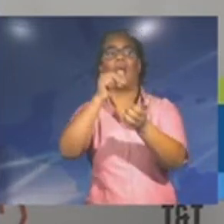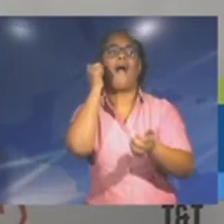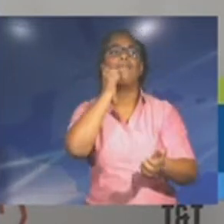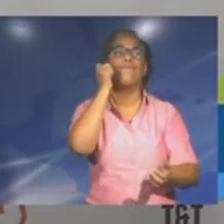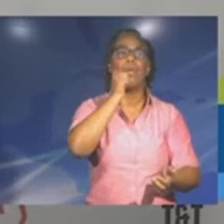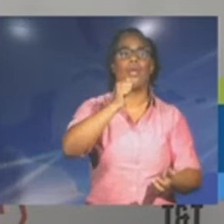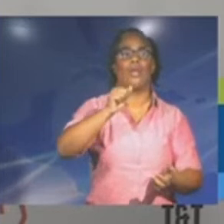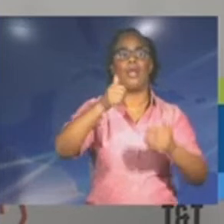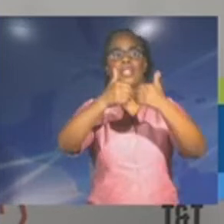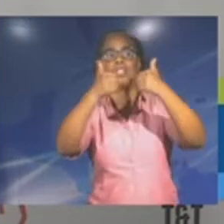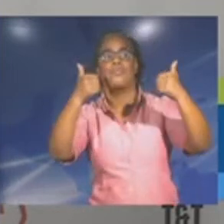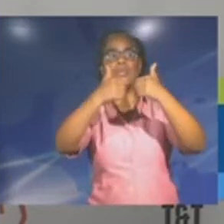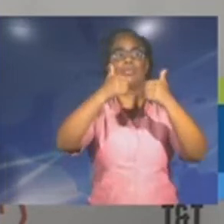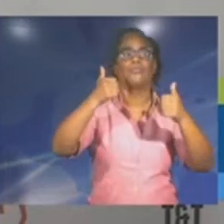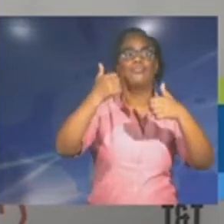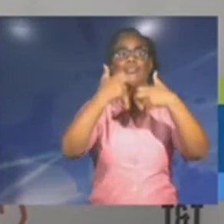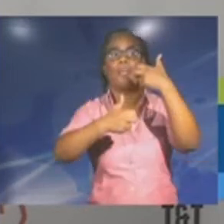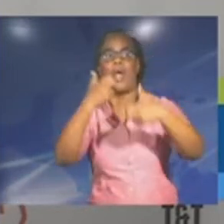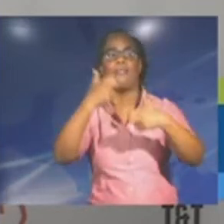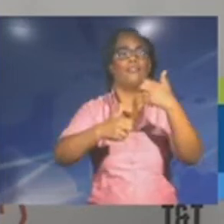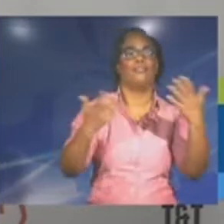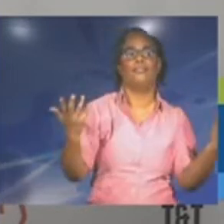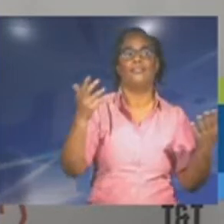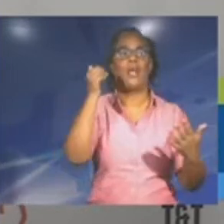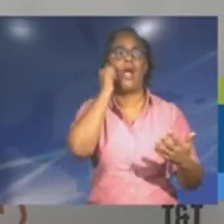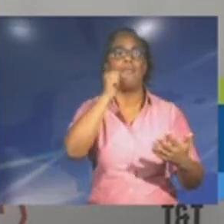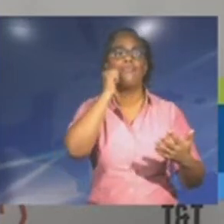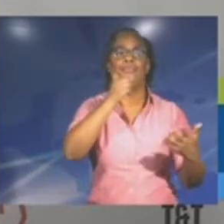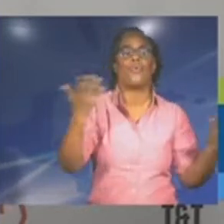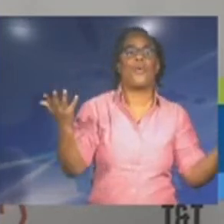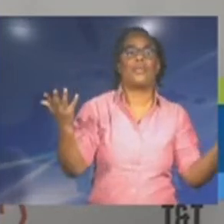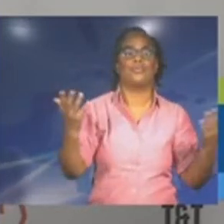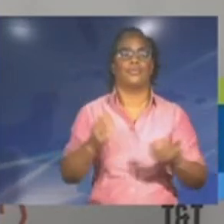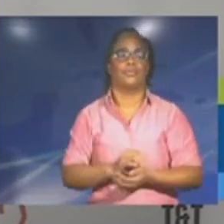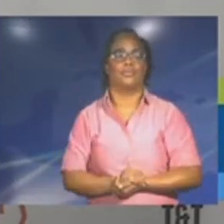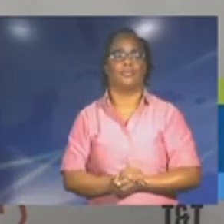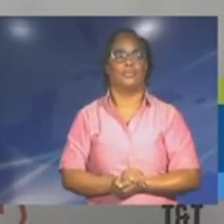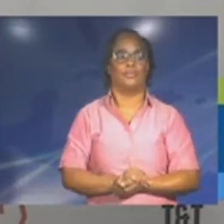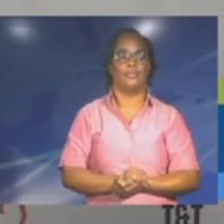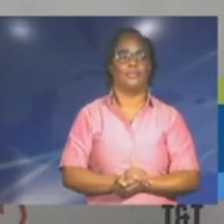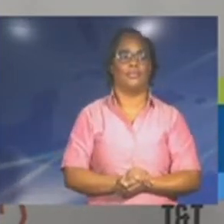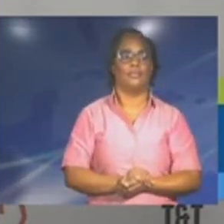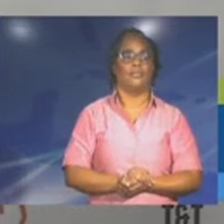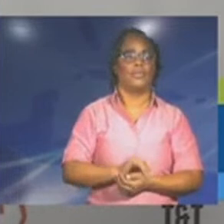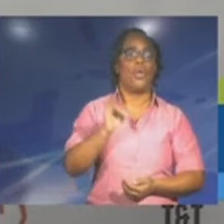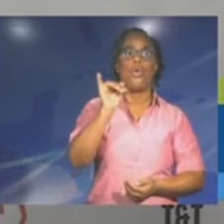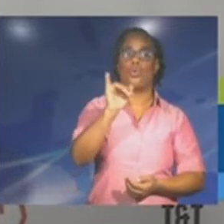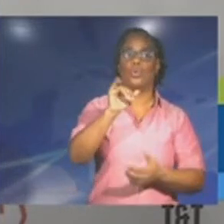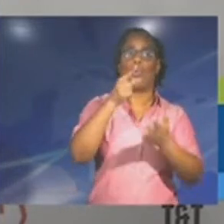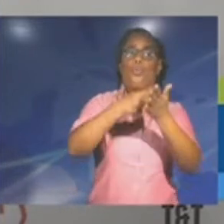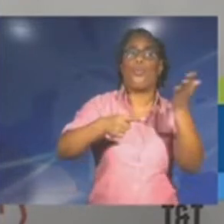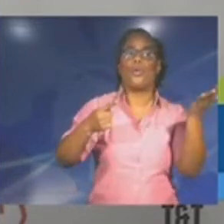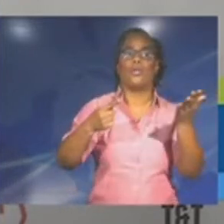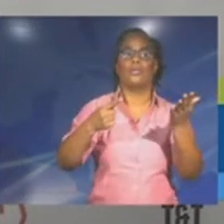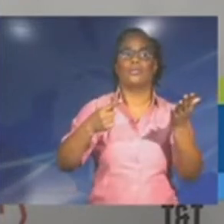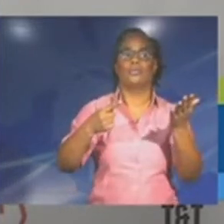how you'll get around that, and by extension, what investments are needed to make the job more efficient at this point in